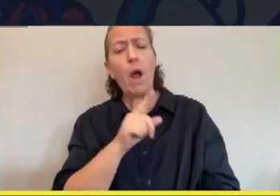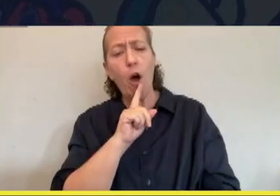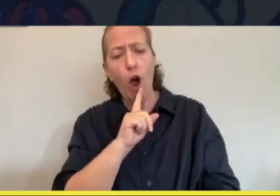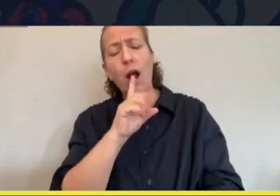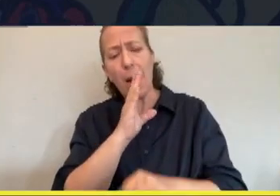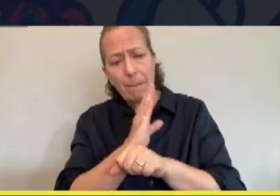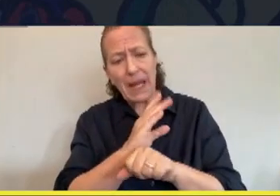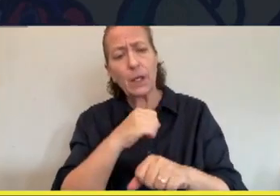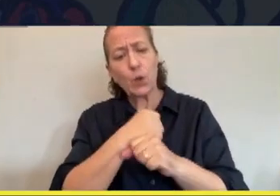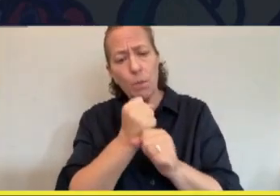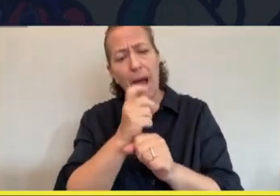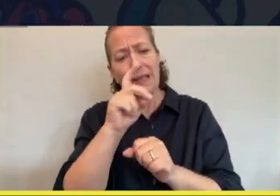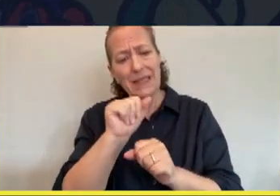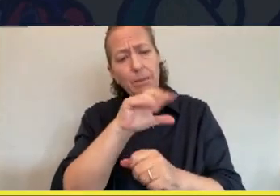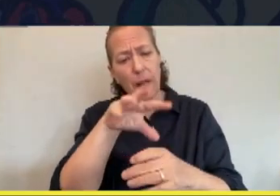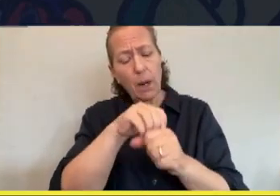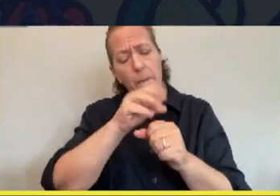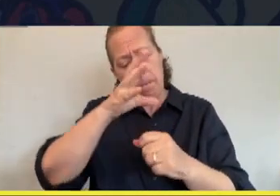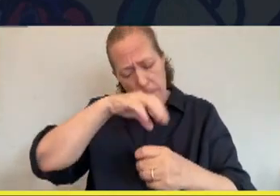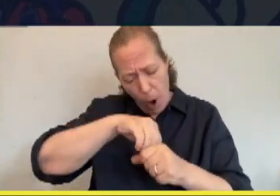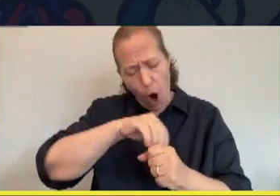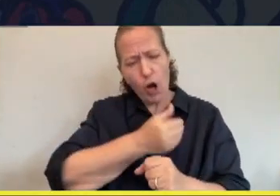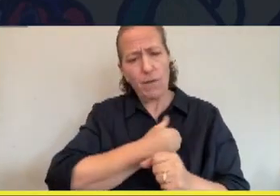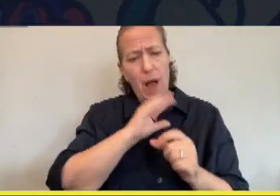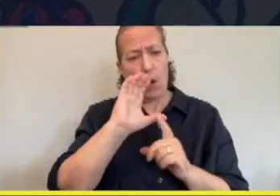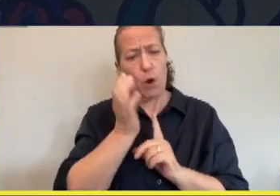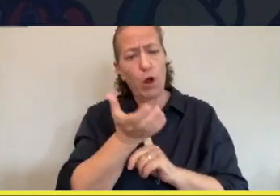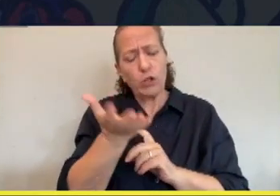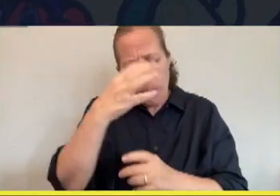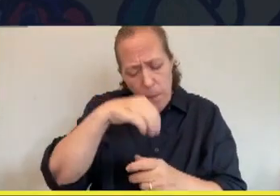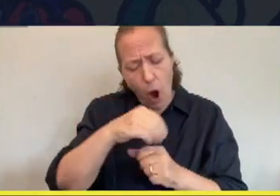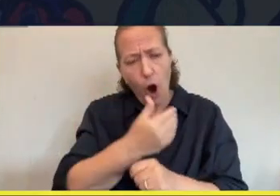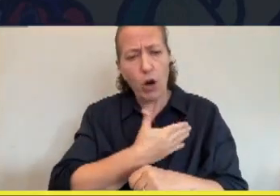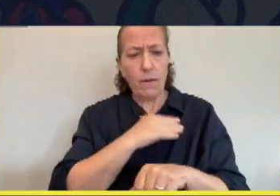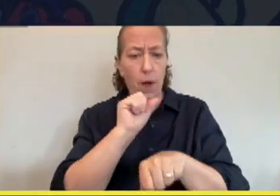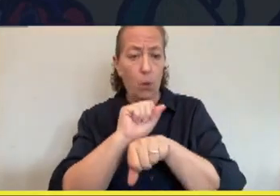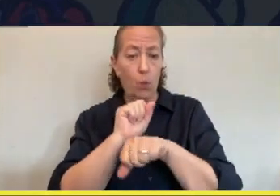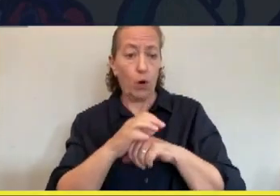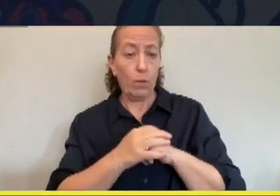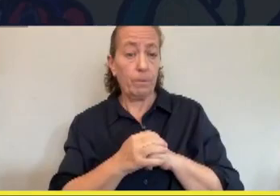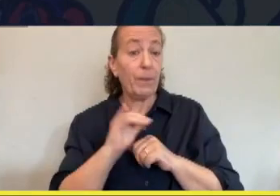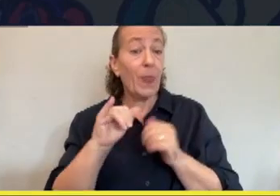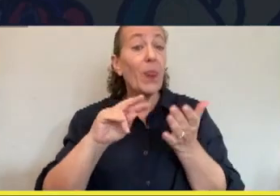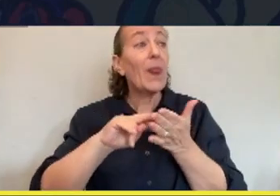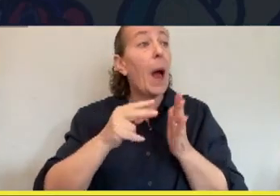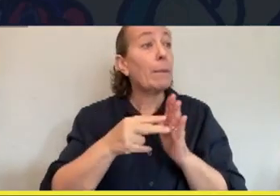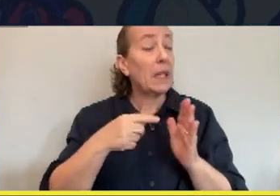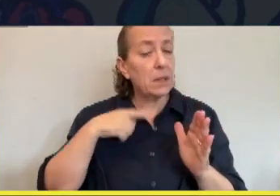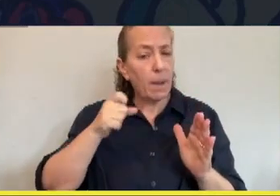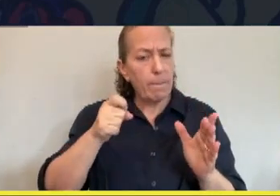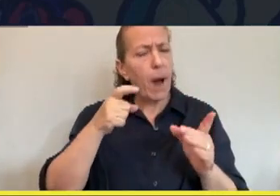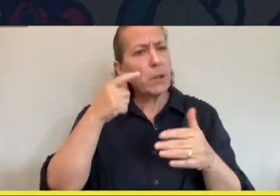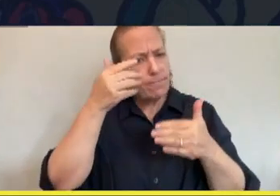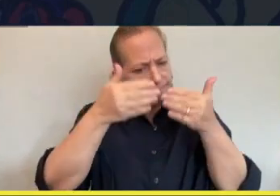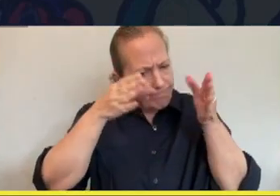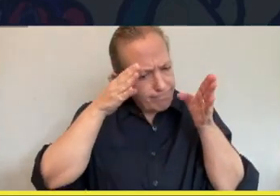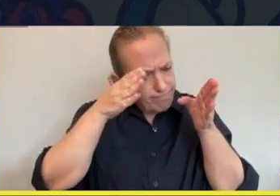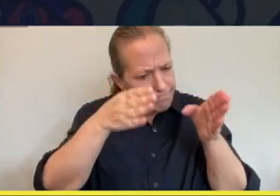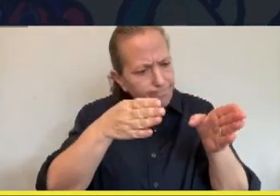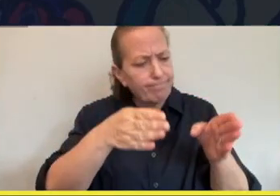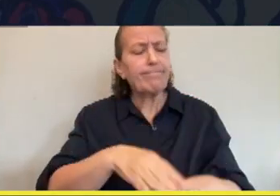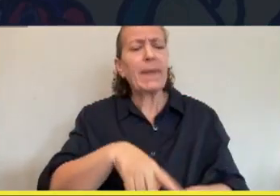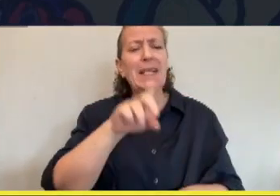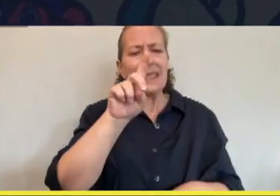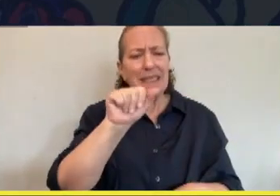part of our culture and of our work. This means being more intentional about centering disability and racial equity and the ways